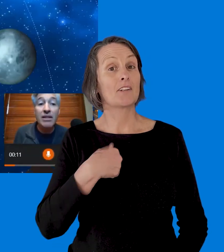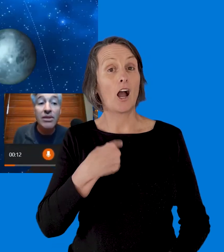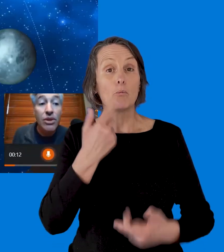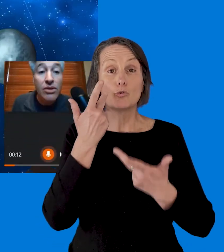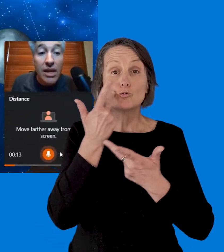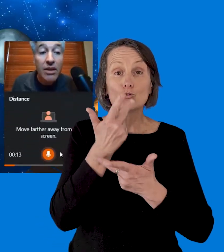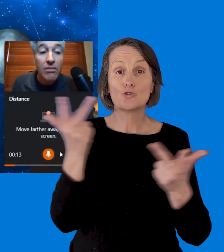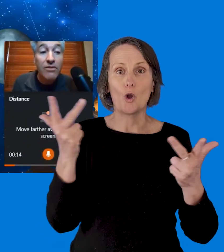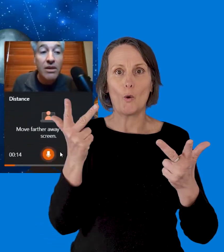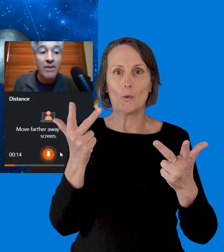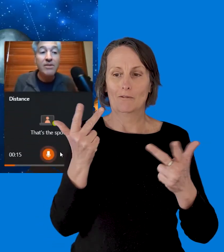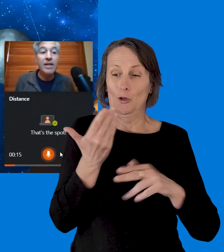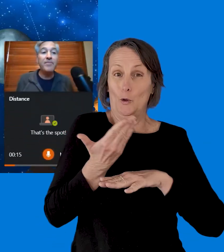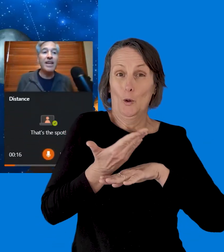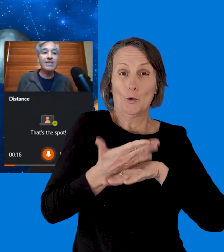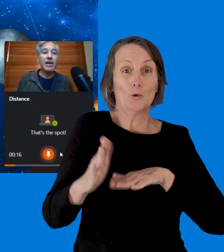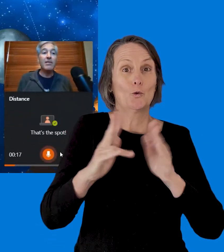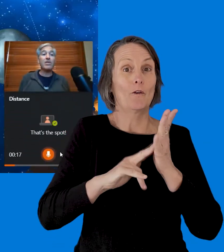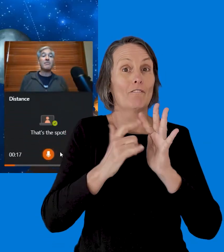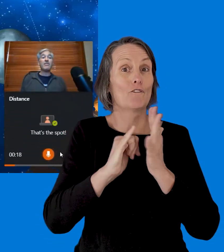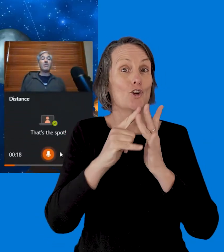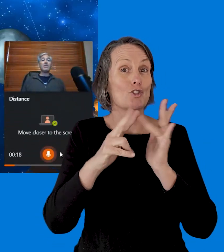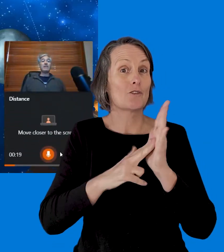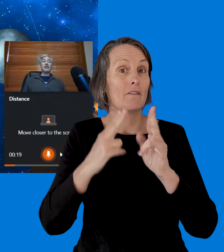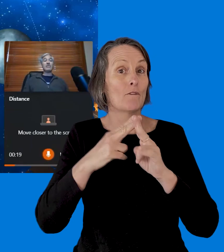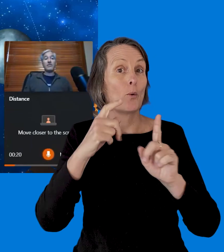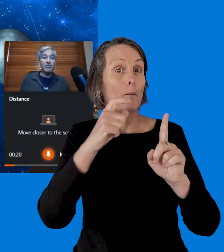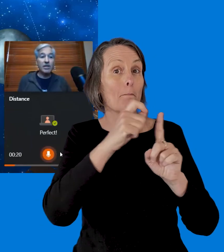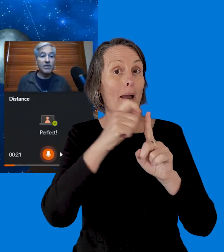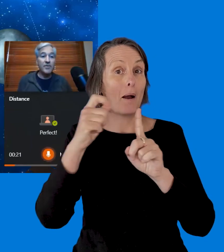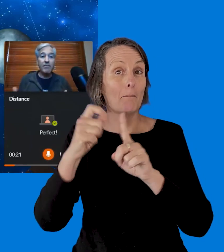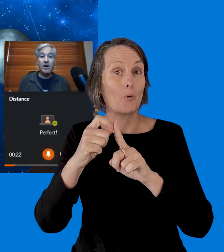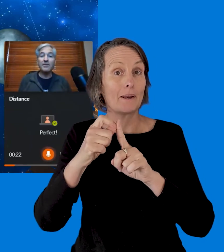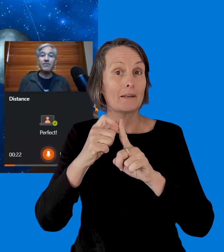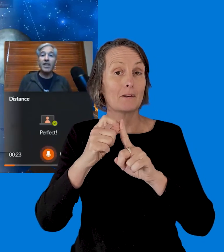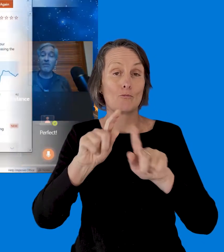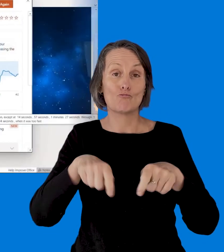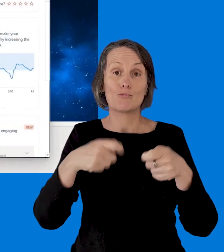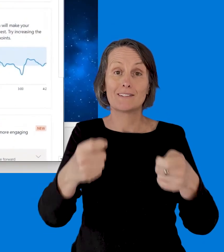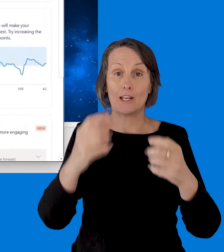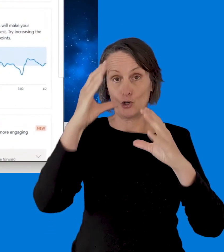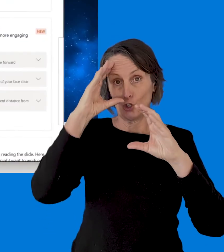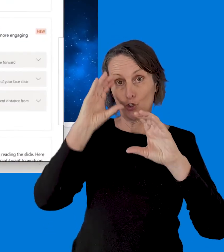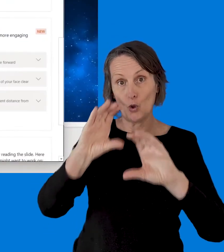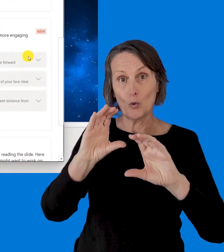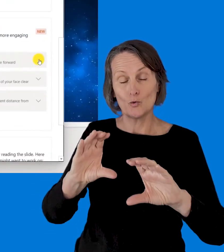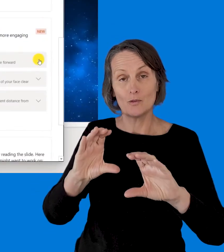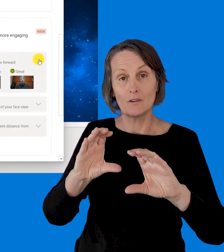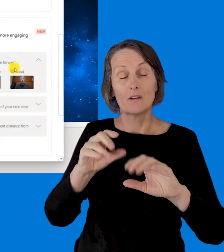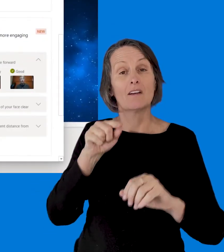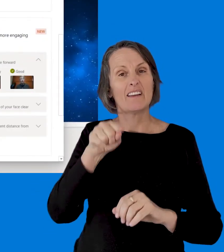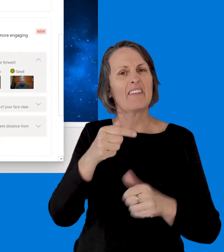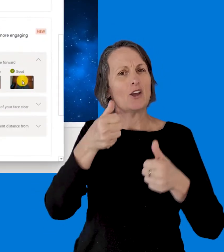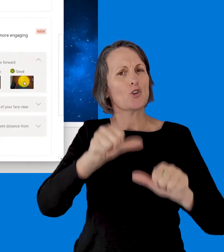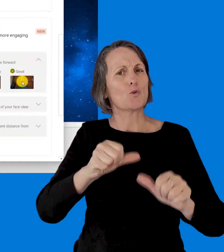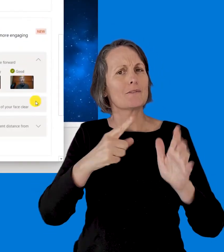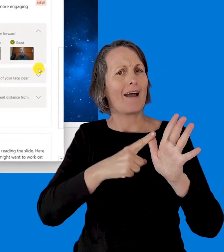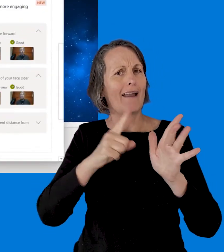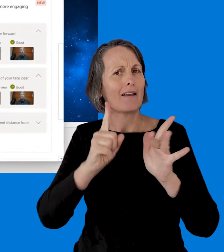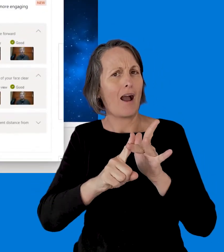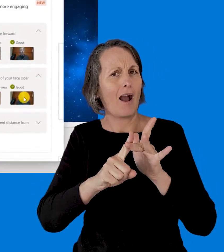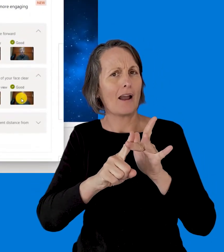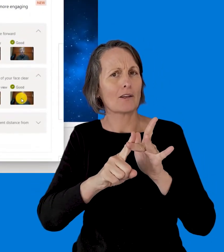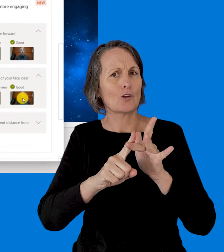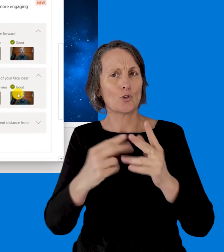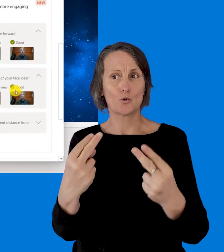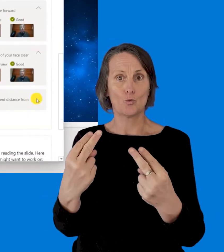I'll be showing the newly updated and improved PowerPoint Presenter Coach. Presenter Coach uses AI to listen and now watch